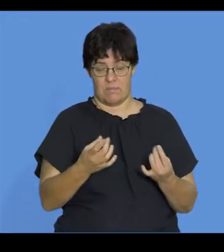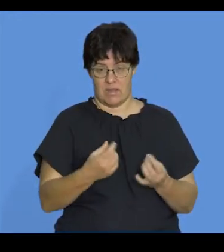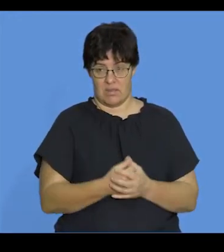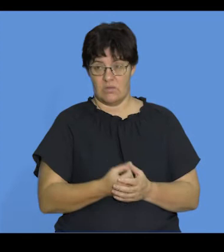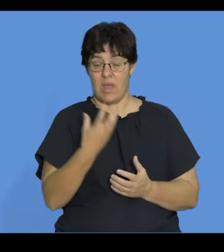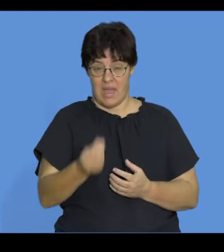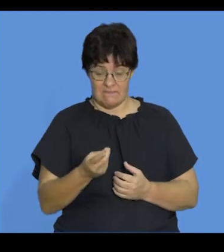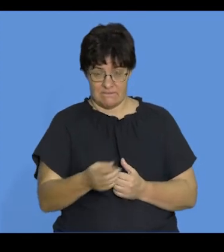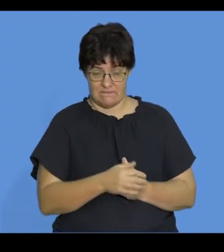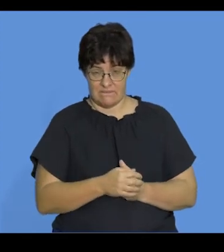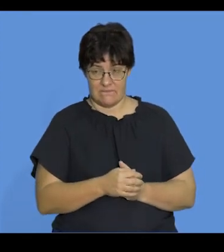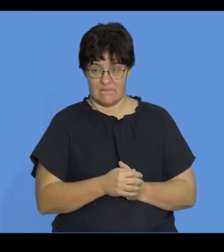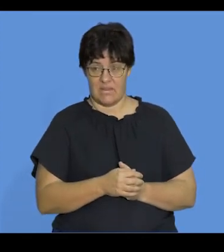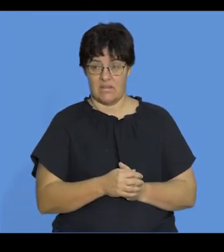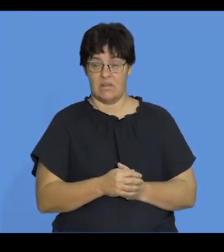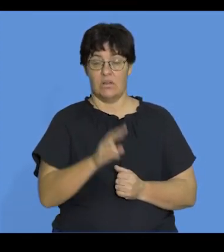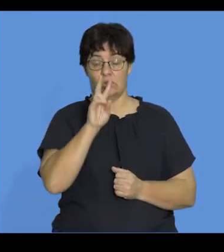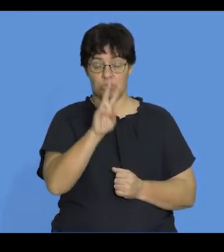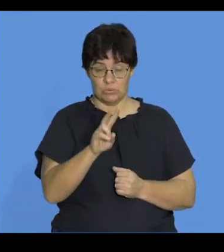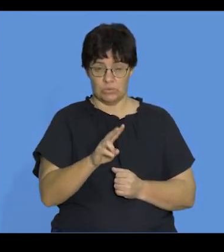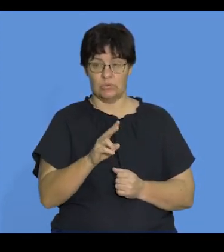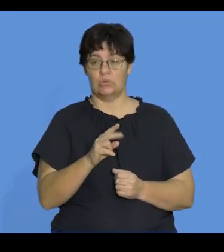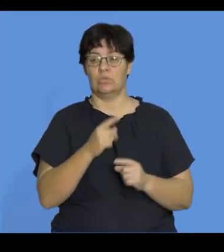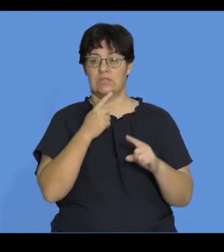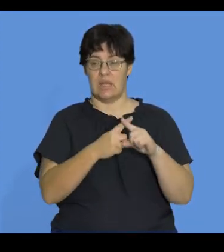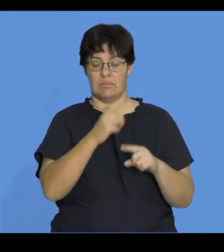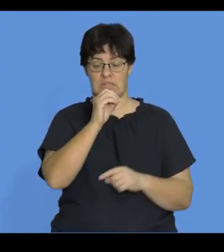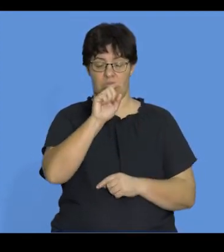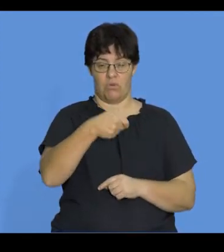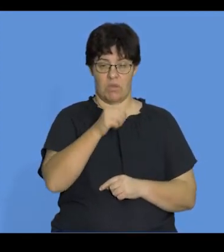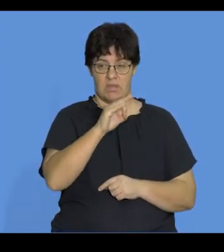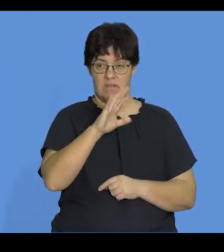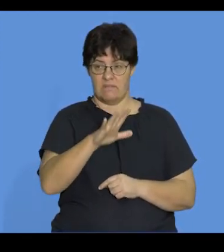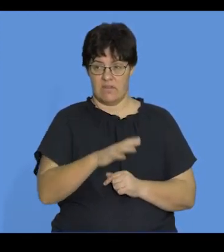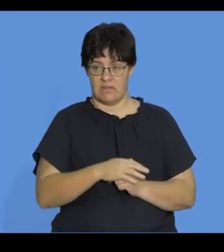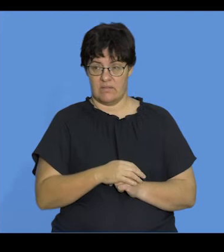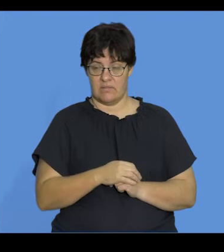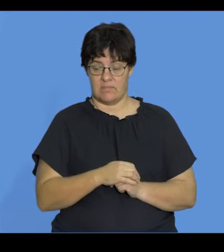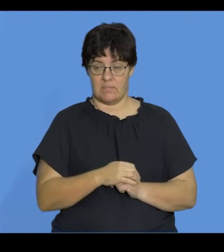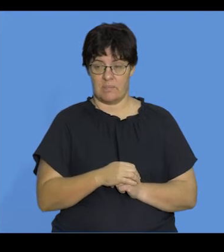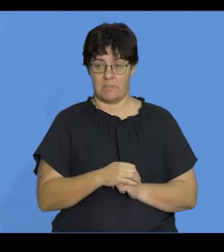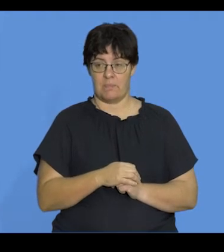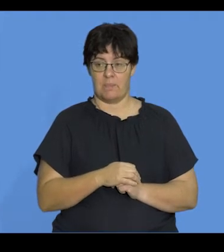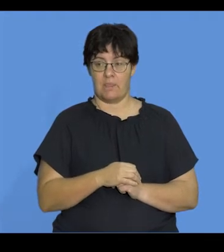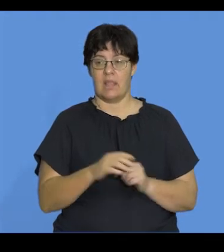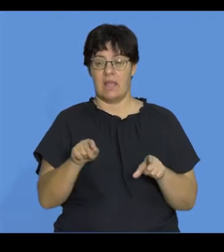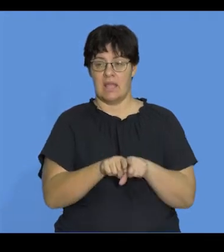right? So we've got this, which is 2 multiplied by 0.325,